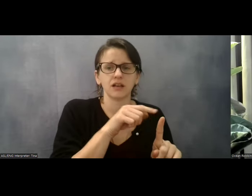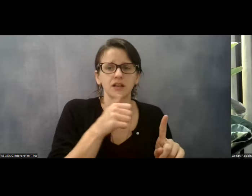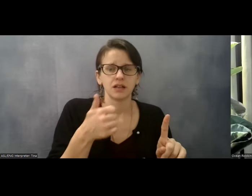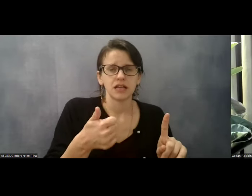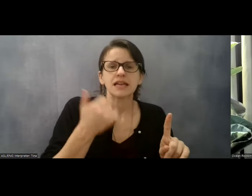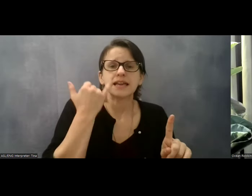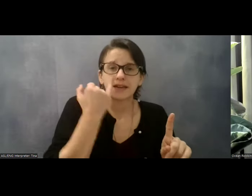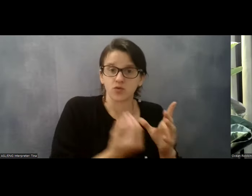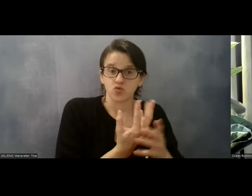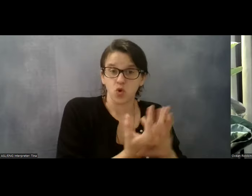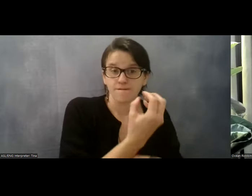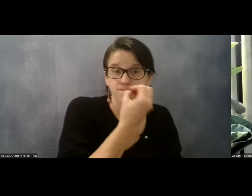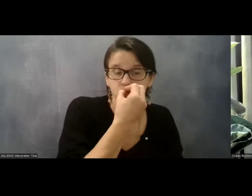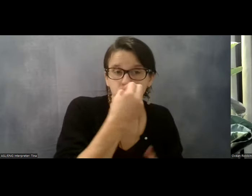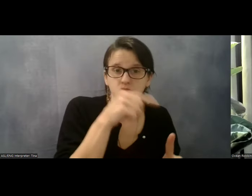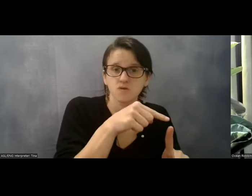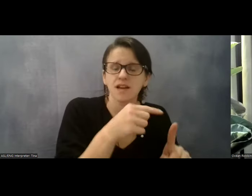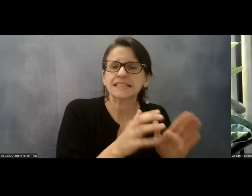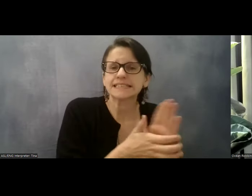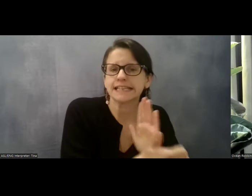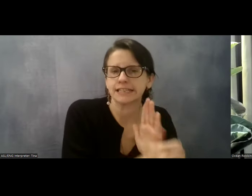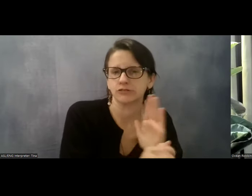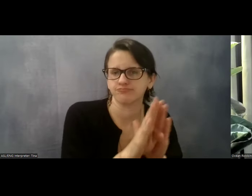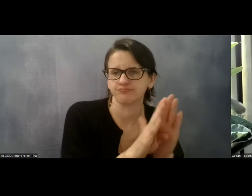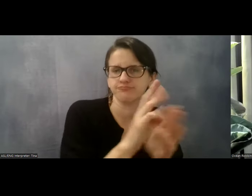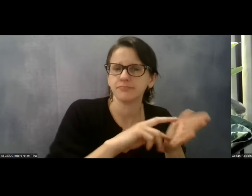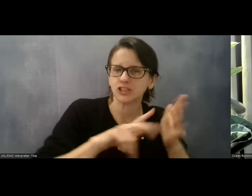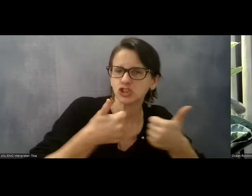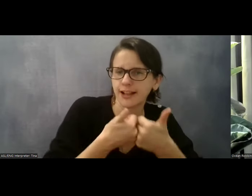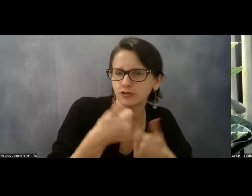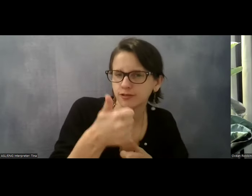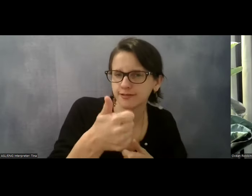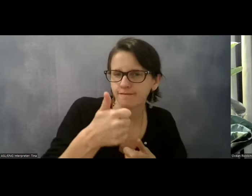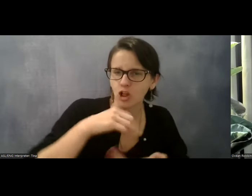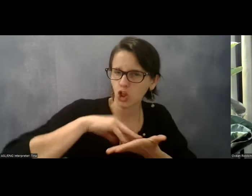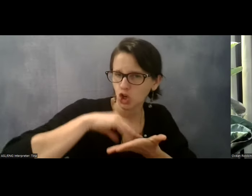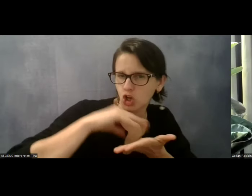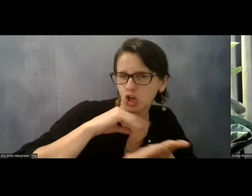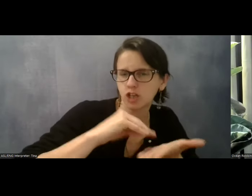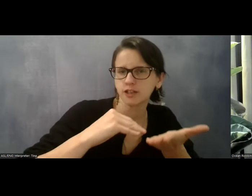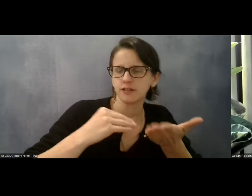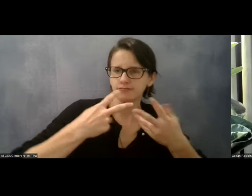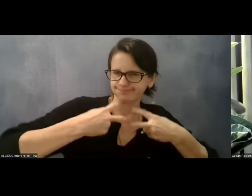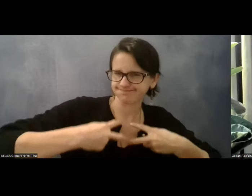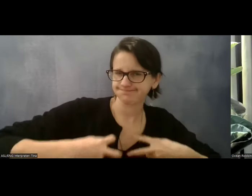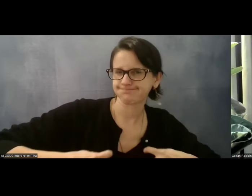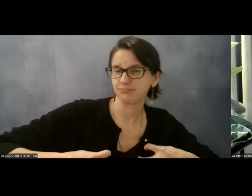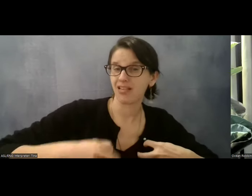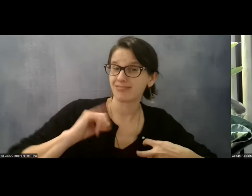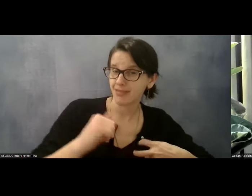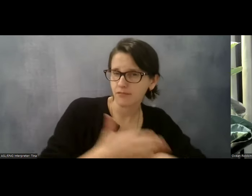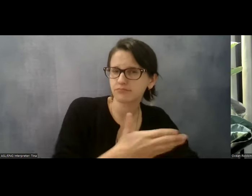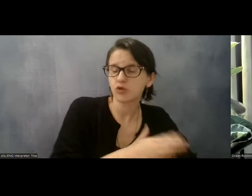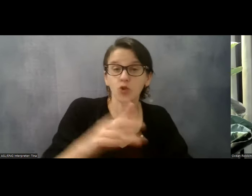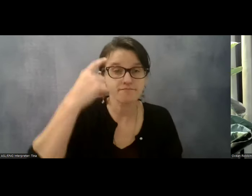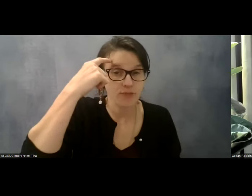opportunity to challenge yourself and discover more about yourself. And that learning is good for your brain and your neurological well-being. Number